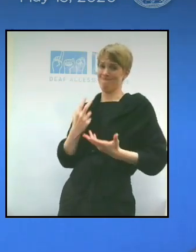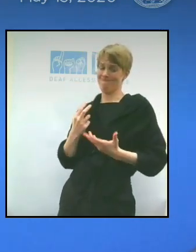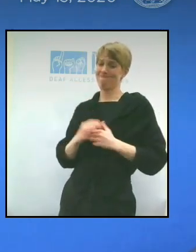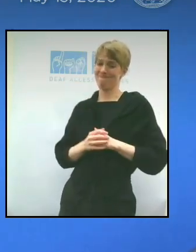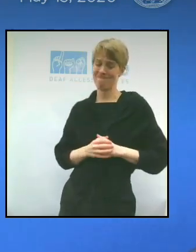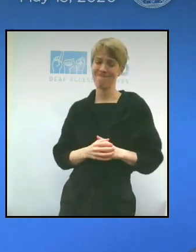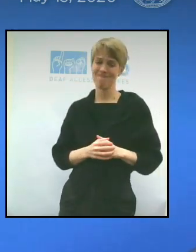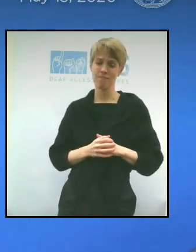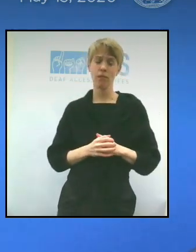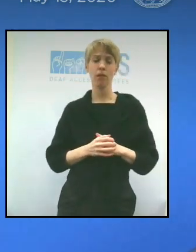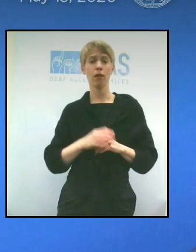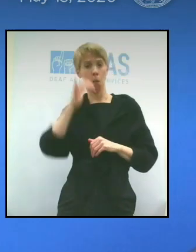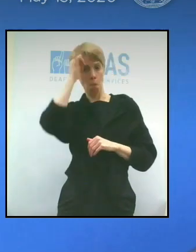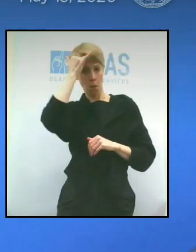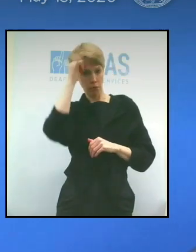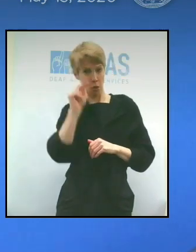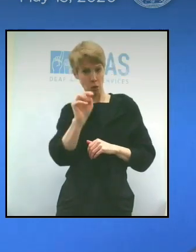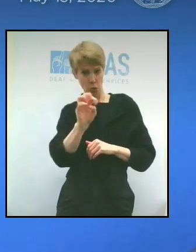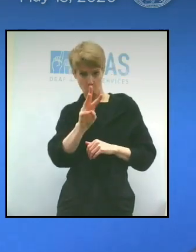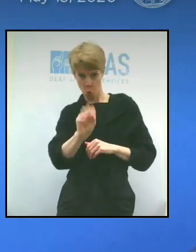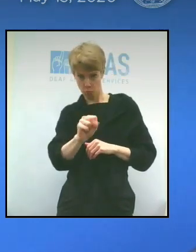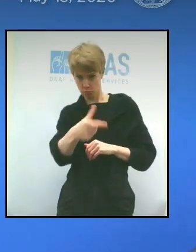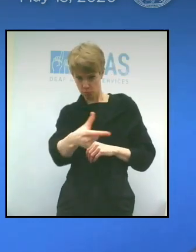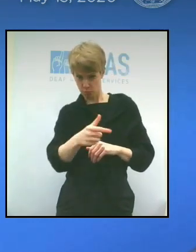Buffalo News, Sandra Tan.